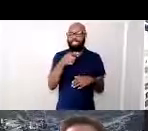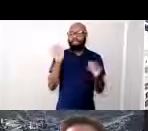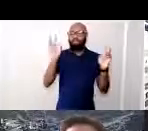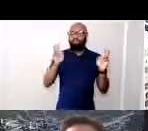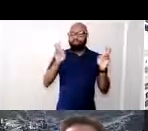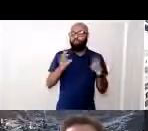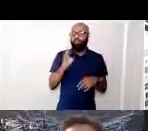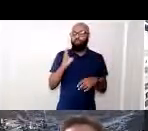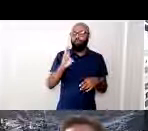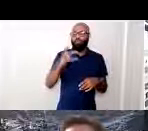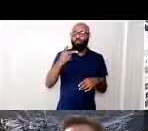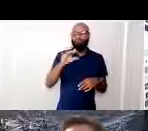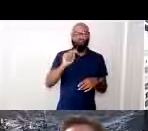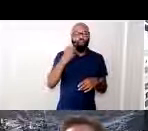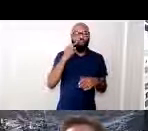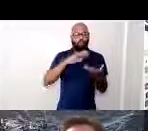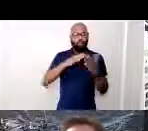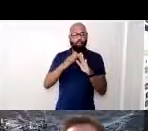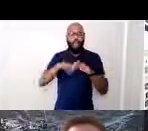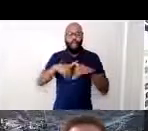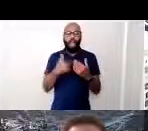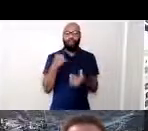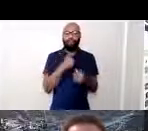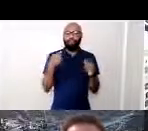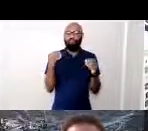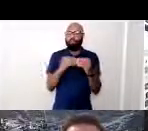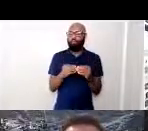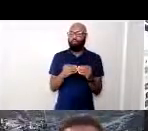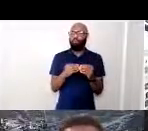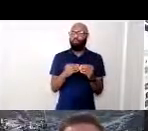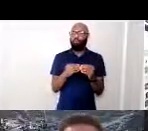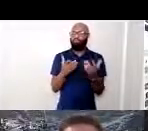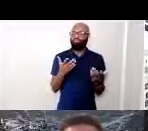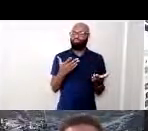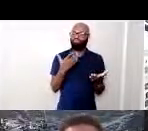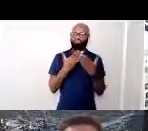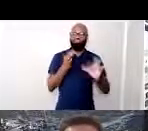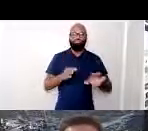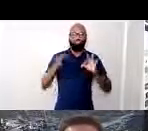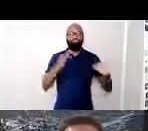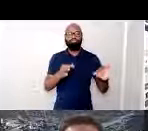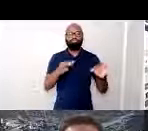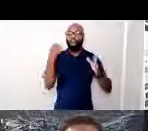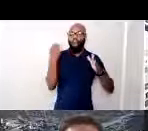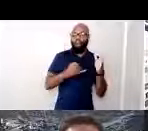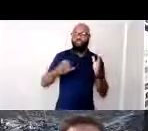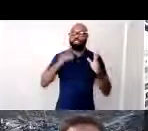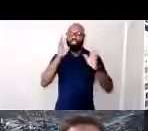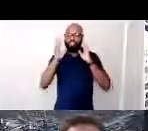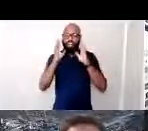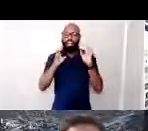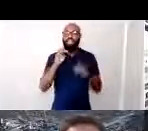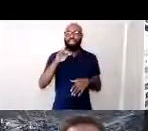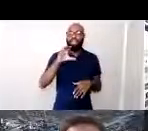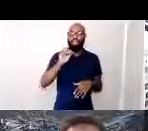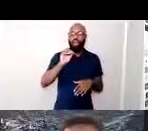community about how we can have a more robust arts and creative ecosystem in the Rochester